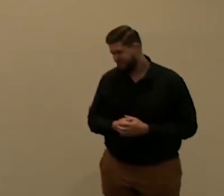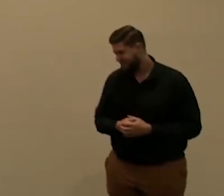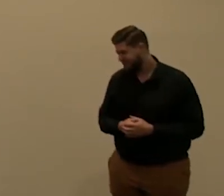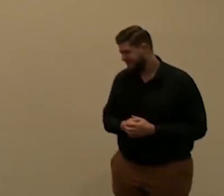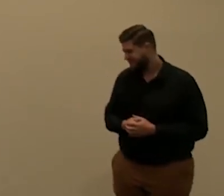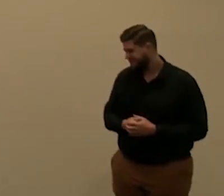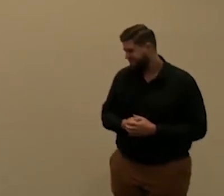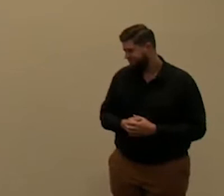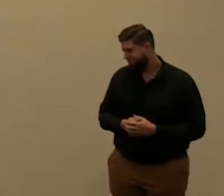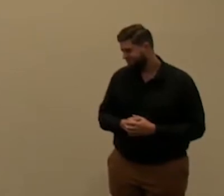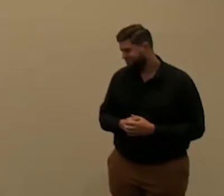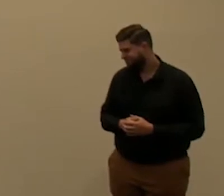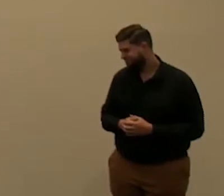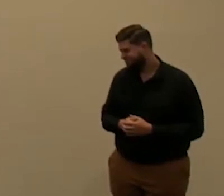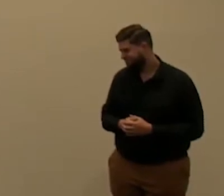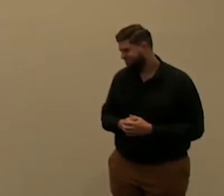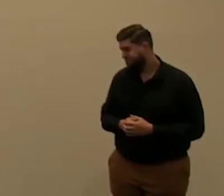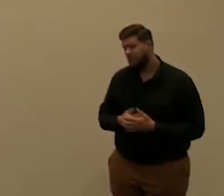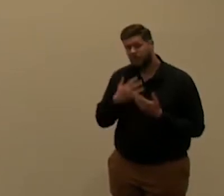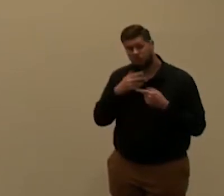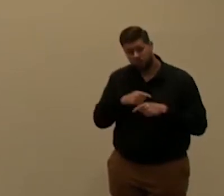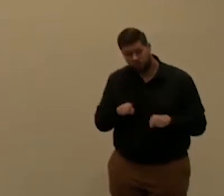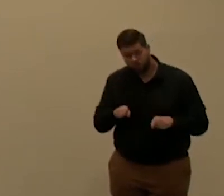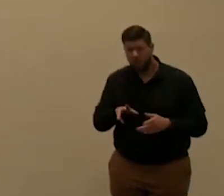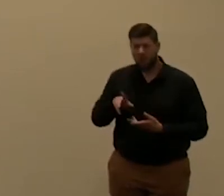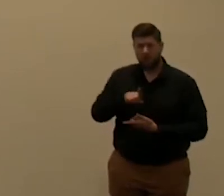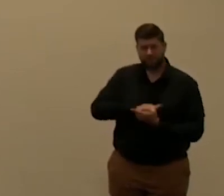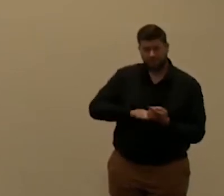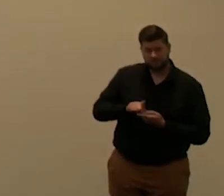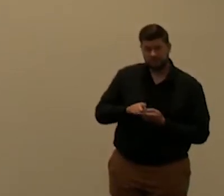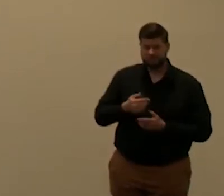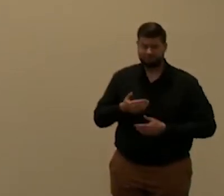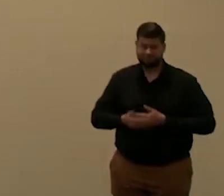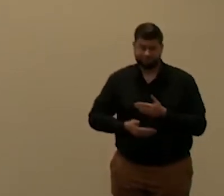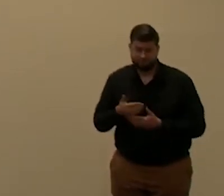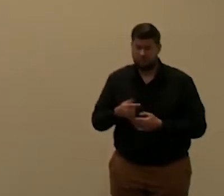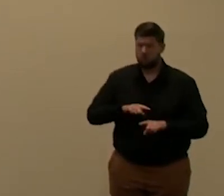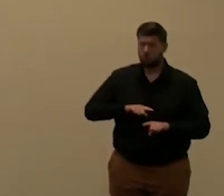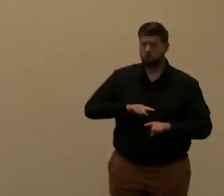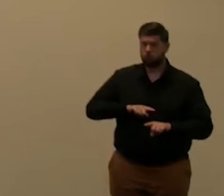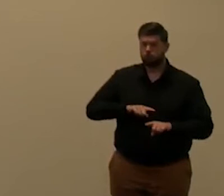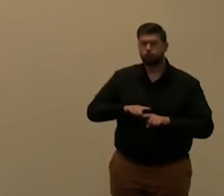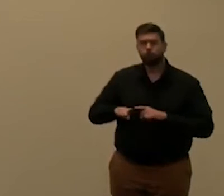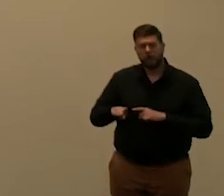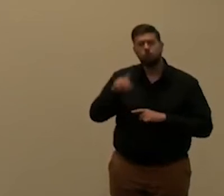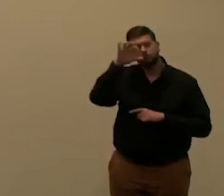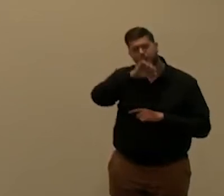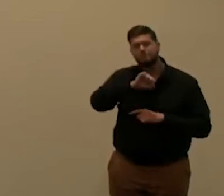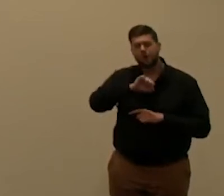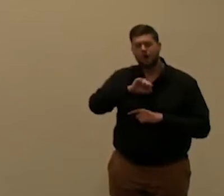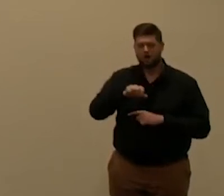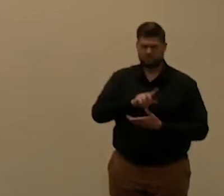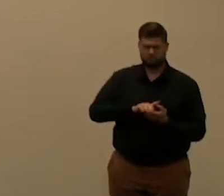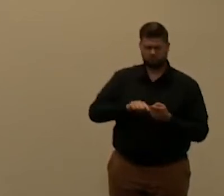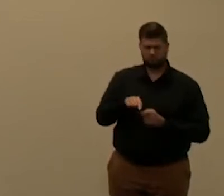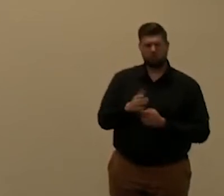So when you are doing meetings, try to keep that in mind as well. So, for